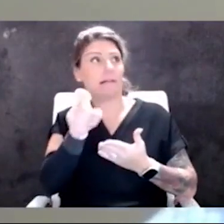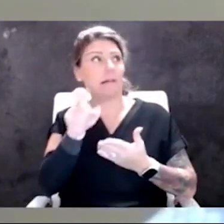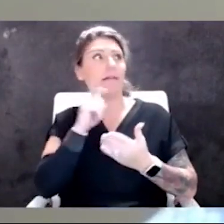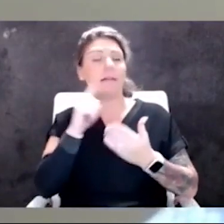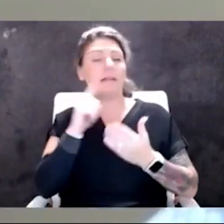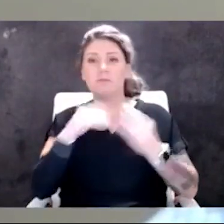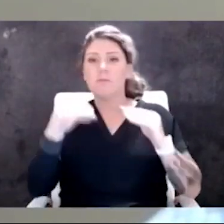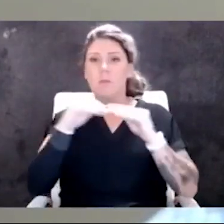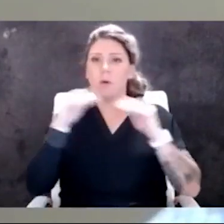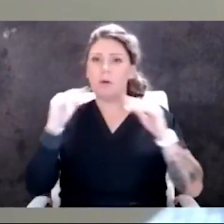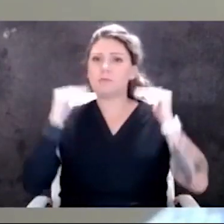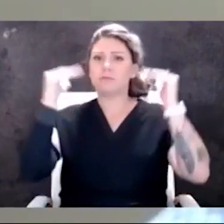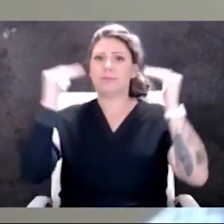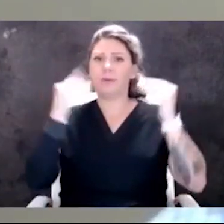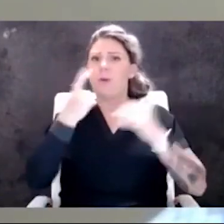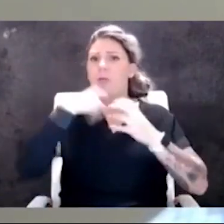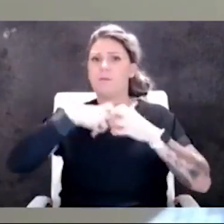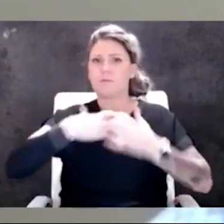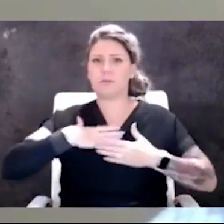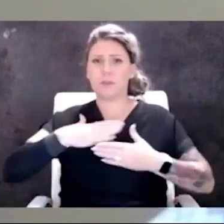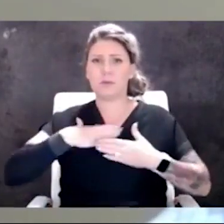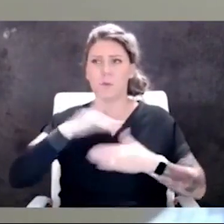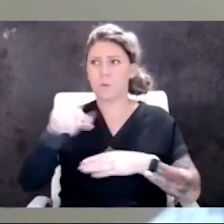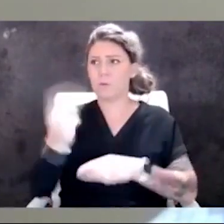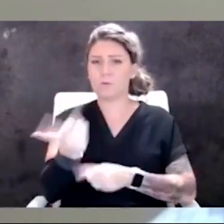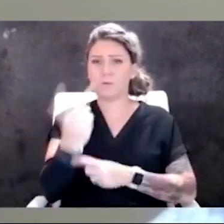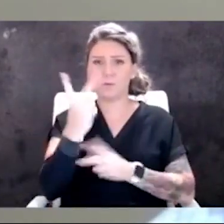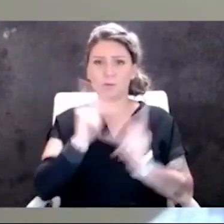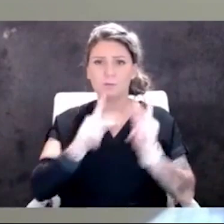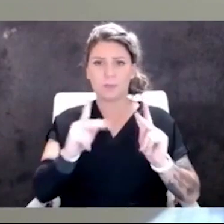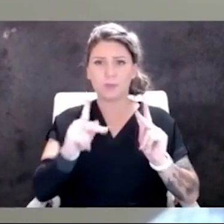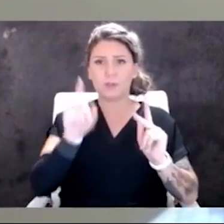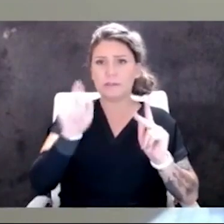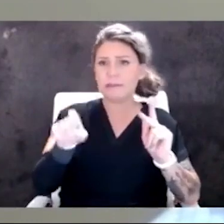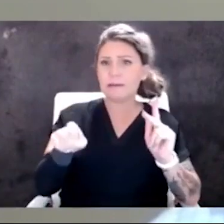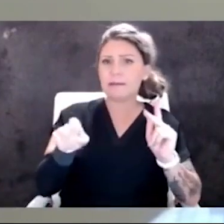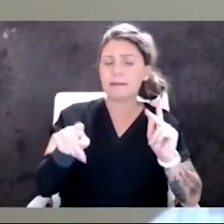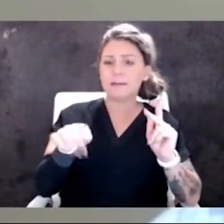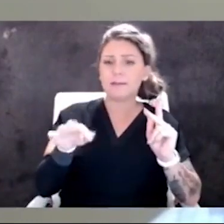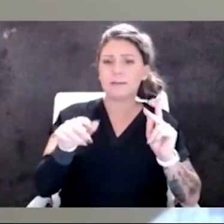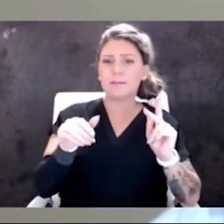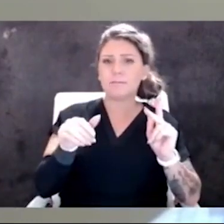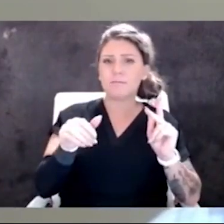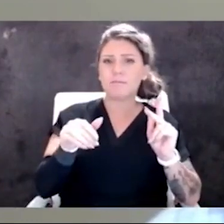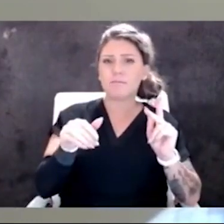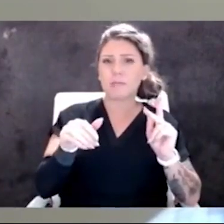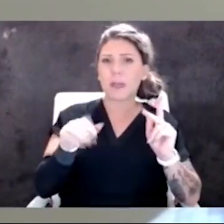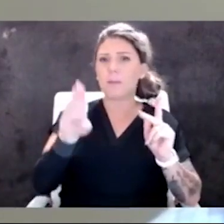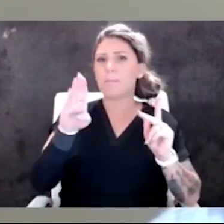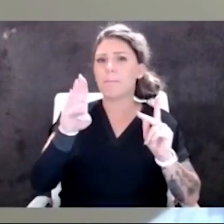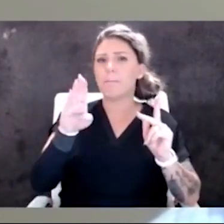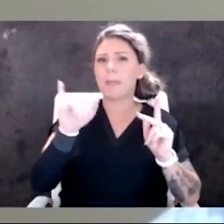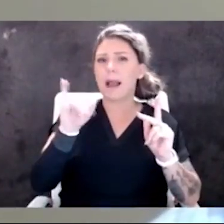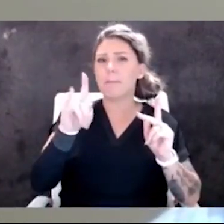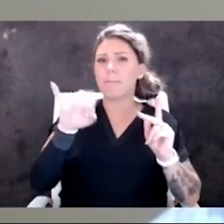need intubation. And I think only 2 people needed to be on BiPAP support. But